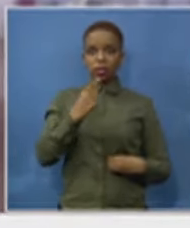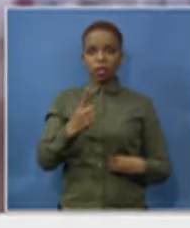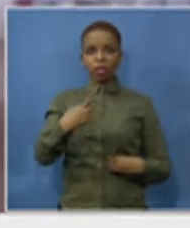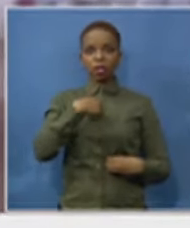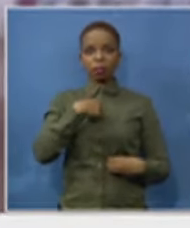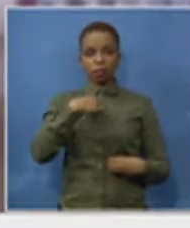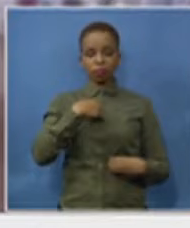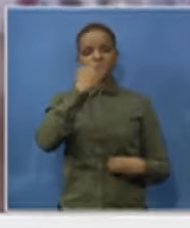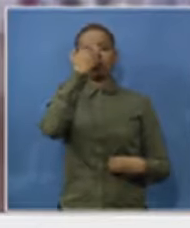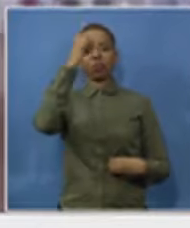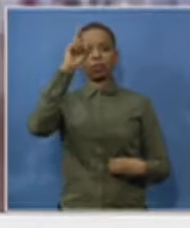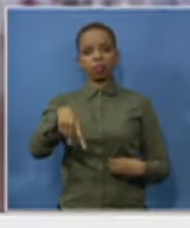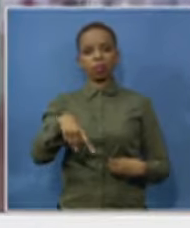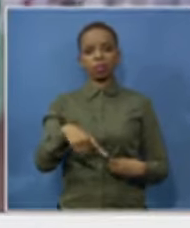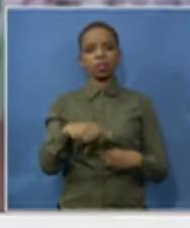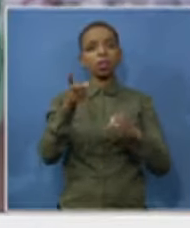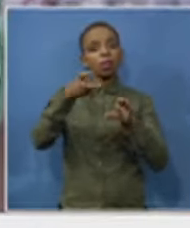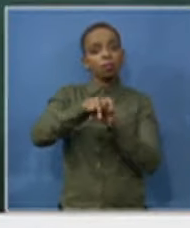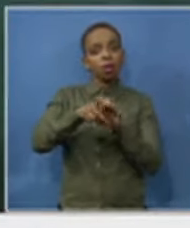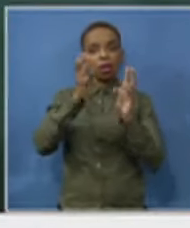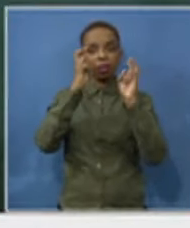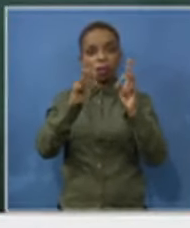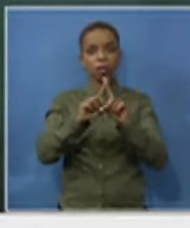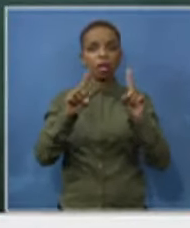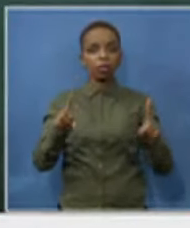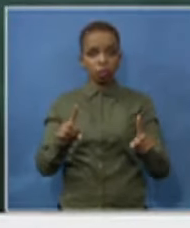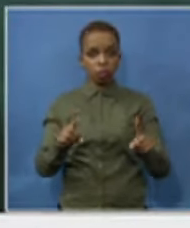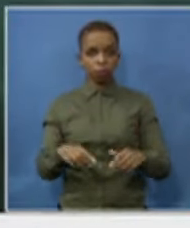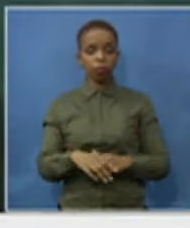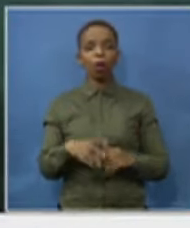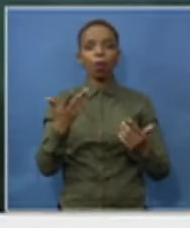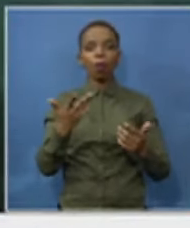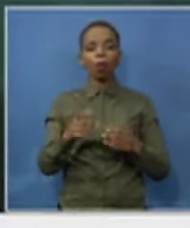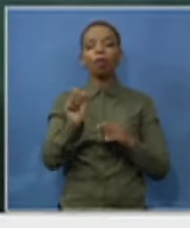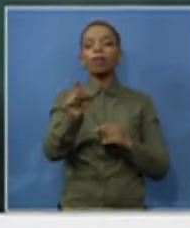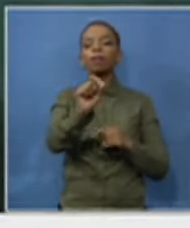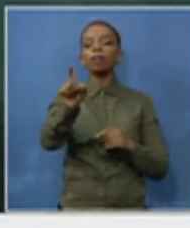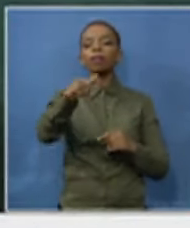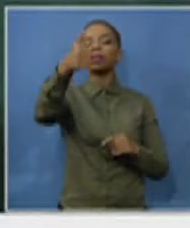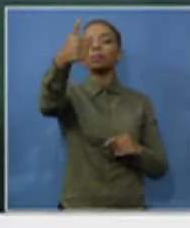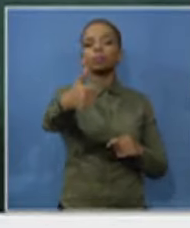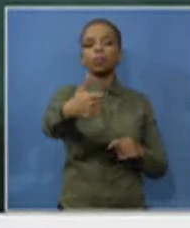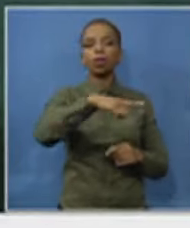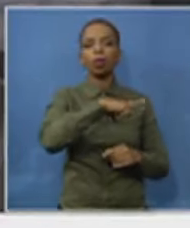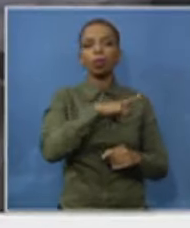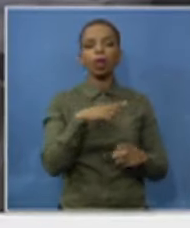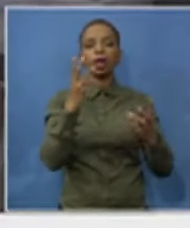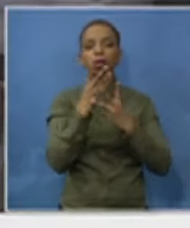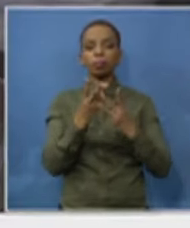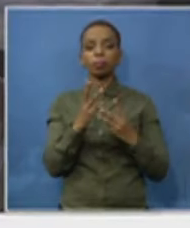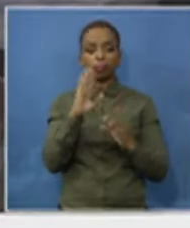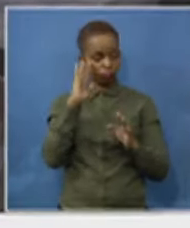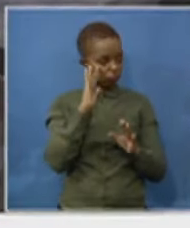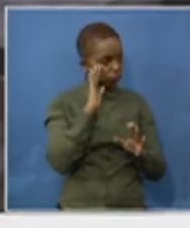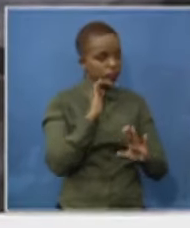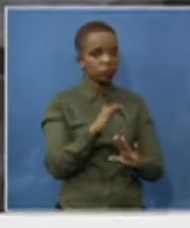the bus. What did we do? We went to the end of the bus because people turned their heads and put on their masks thinking